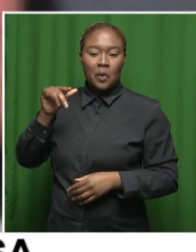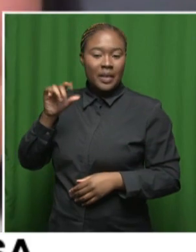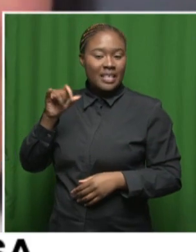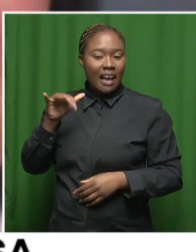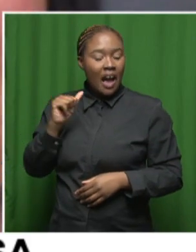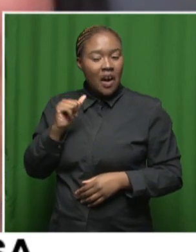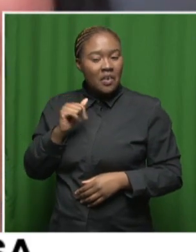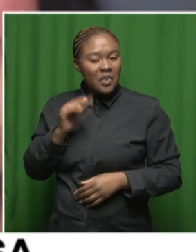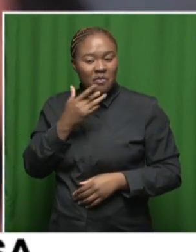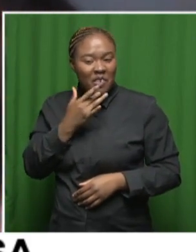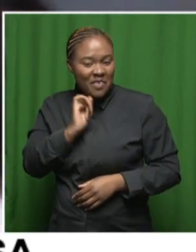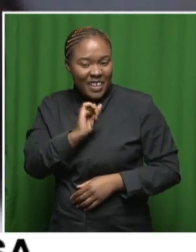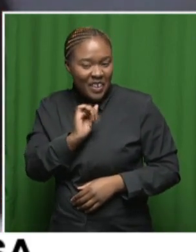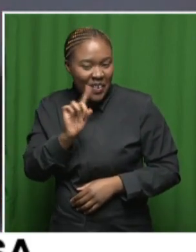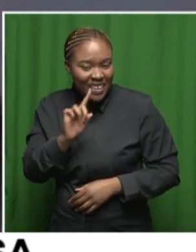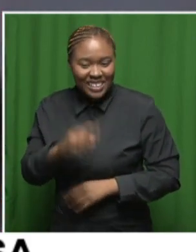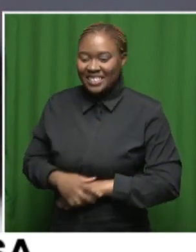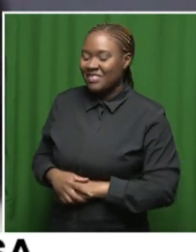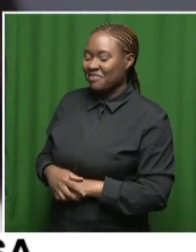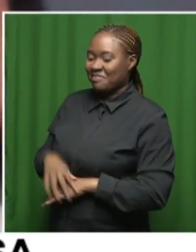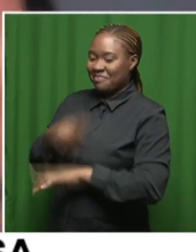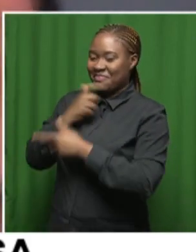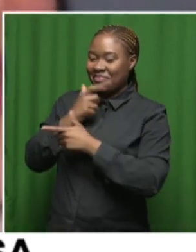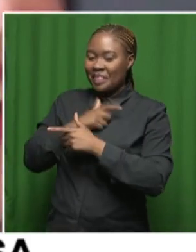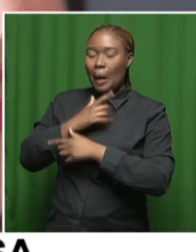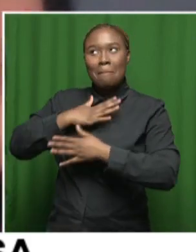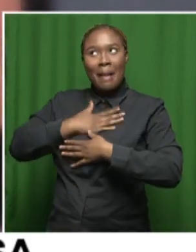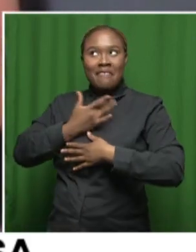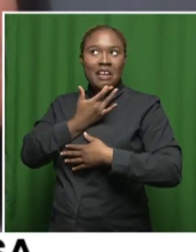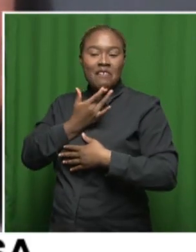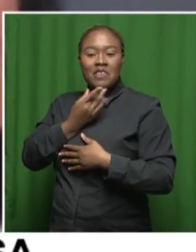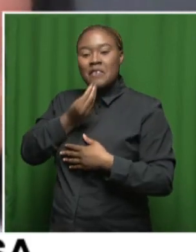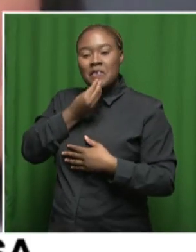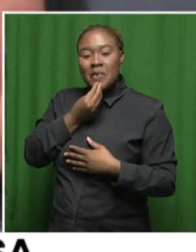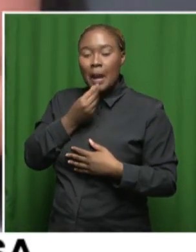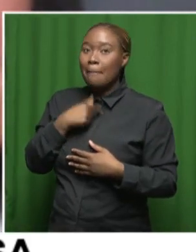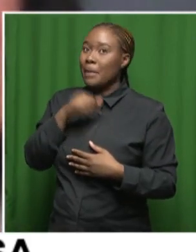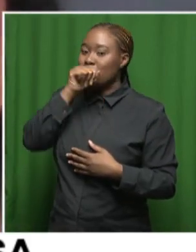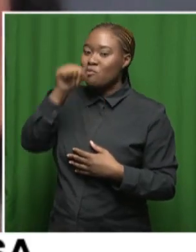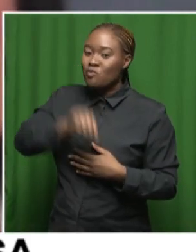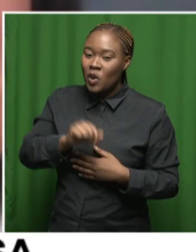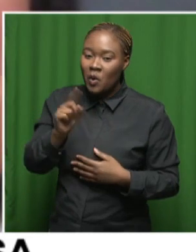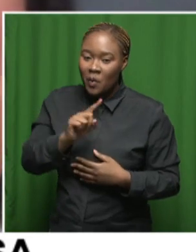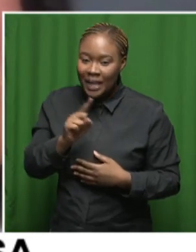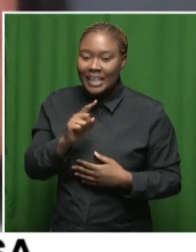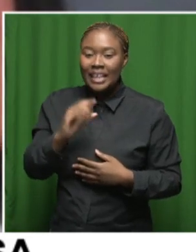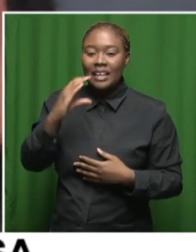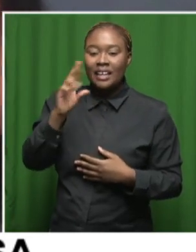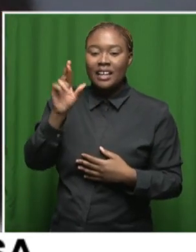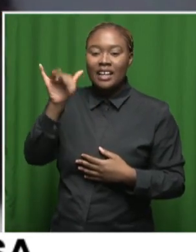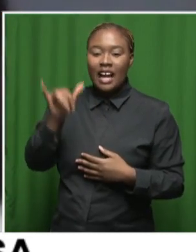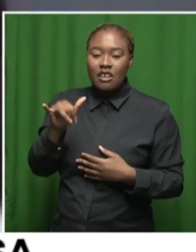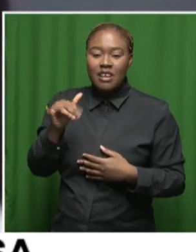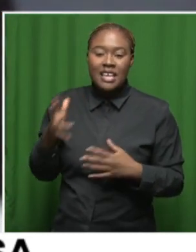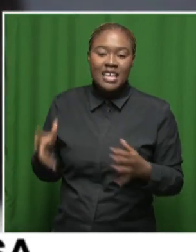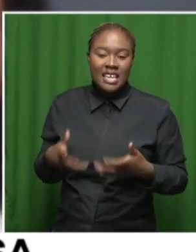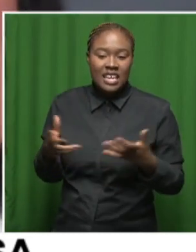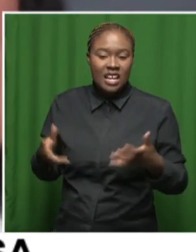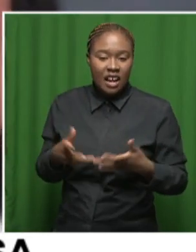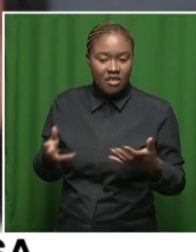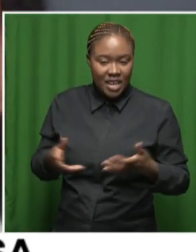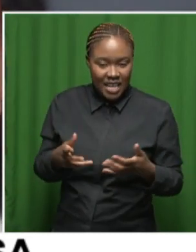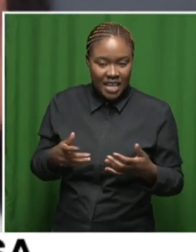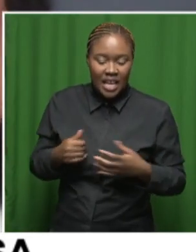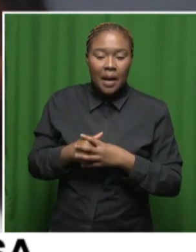I'm not sure about that. I do actually love cooking curries. It is one of my favorites. Right.